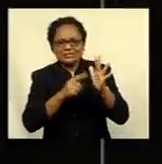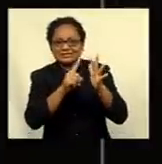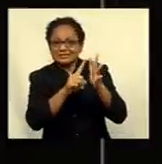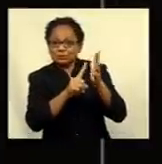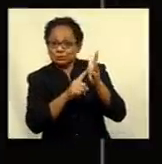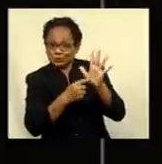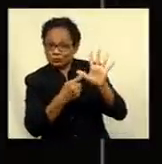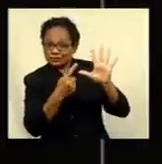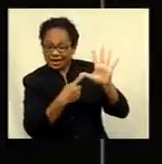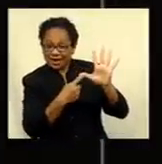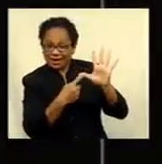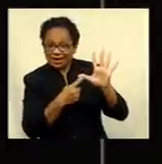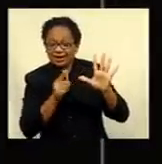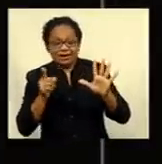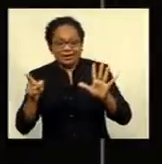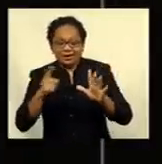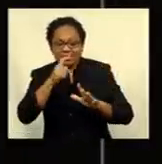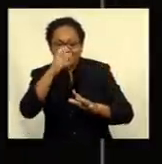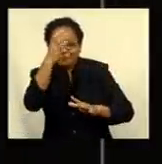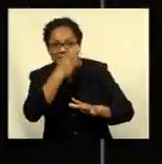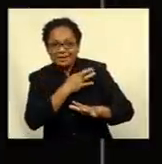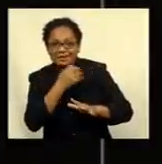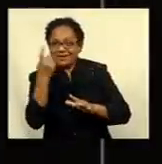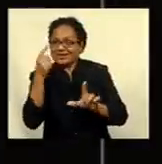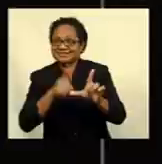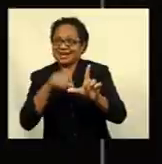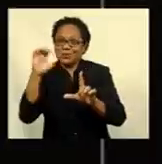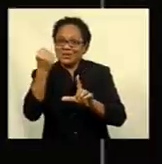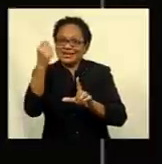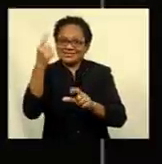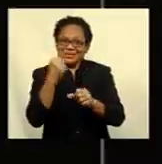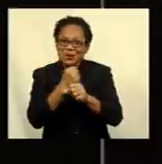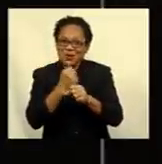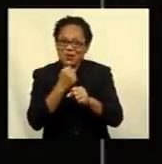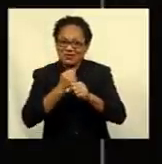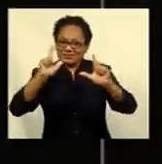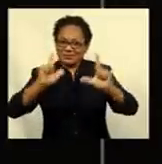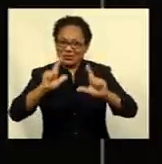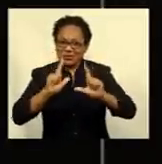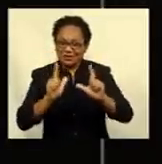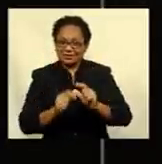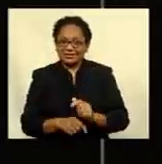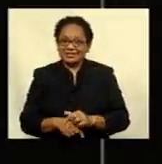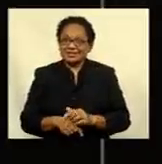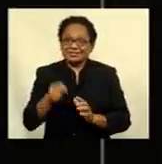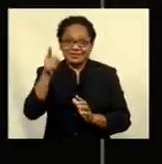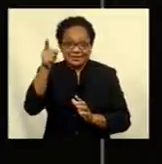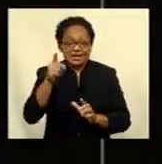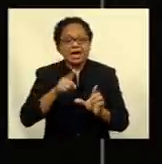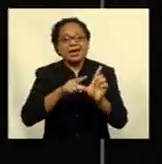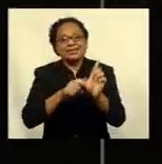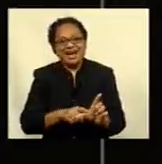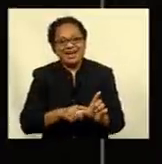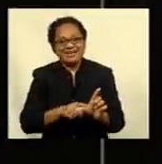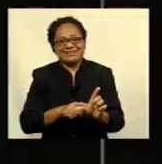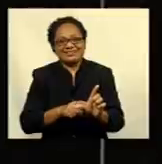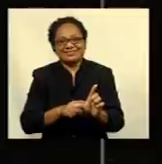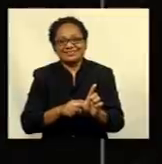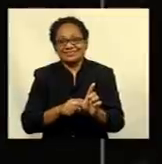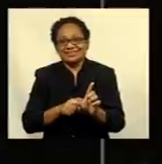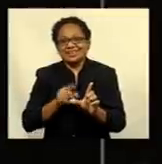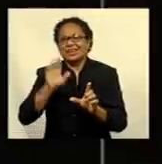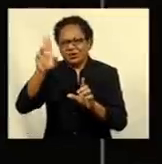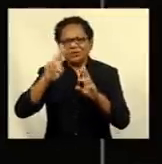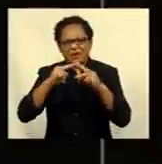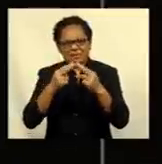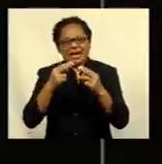still trying to digest last night's gold medal win at the Tokyo Games. Chuita Waningolo, who is the youngest among 6 siblings, always